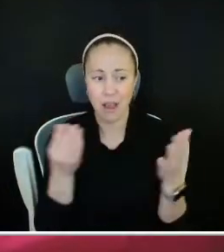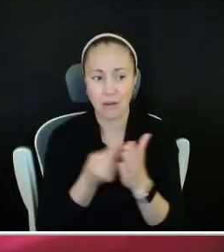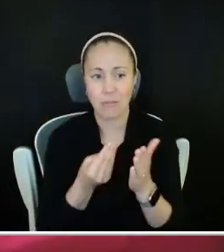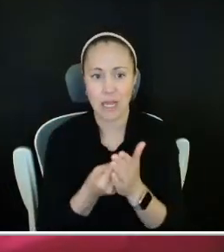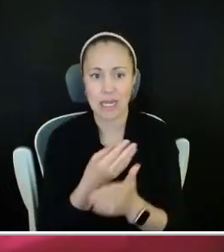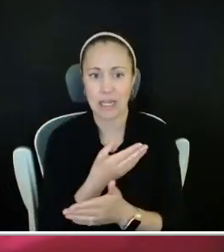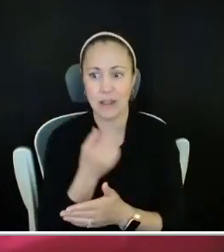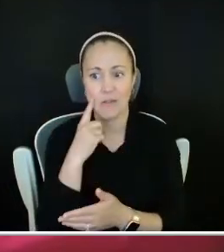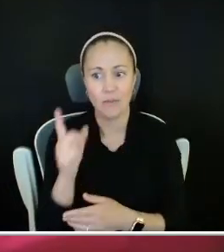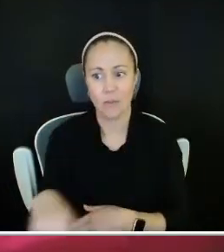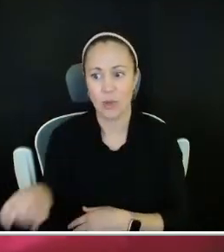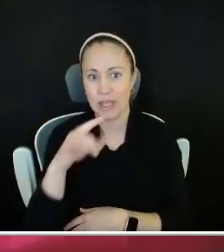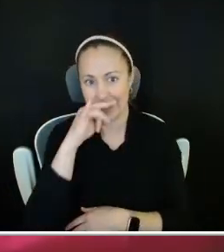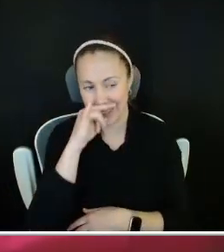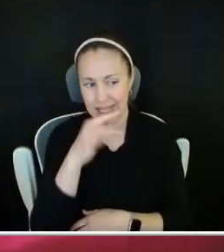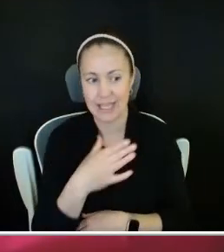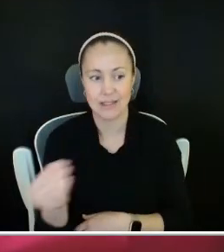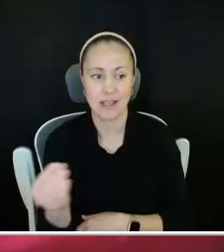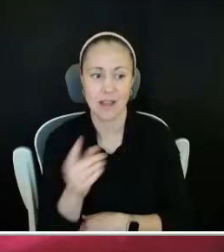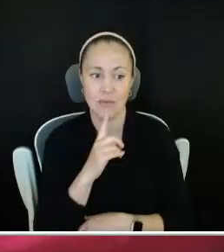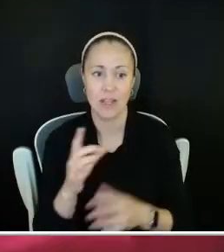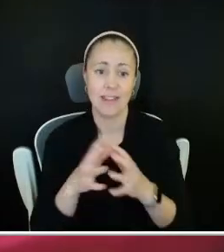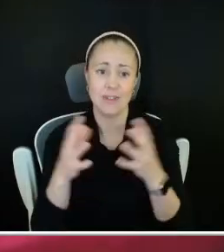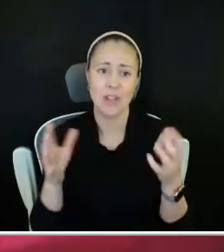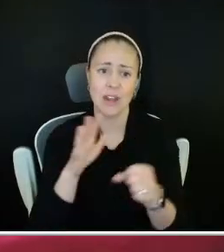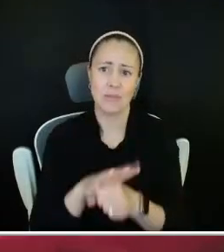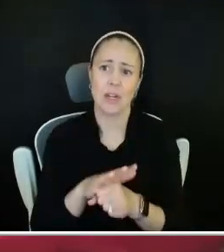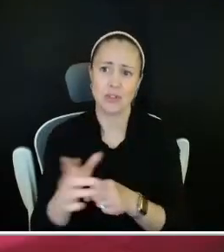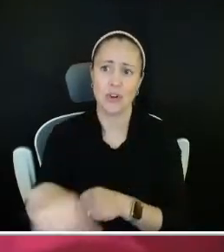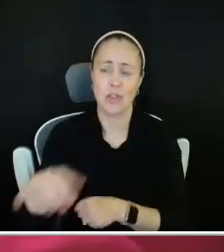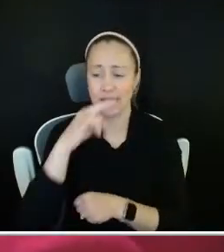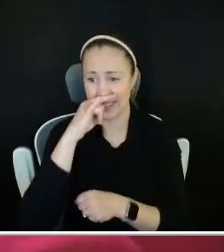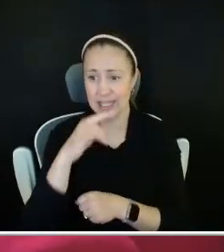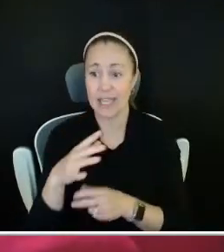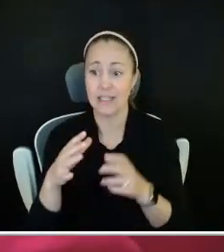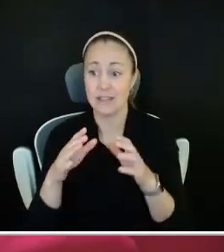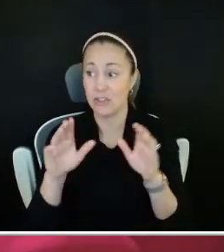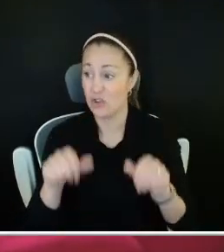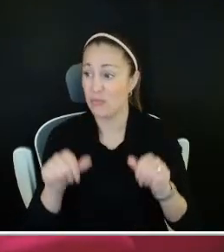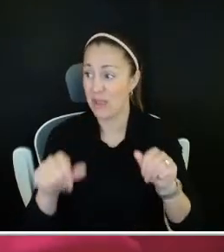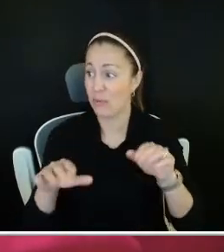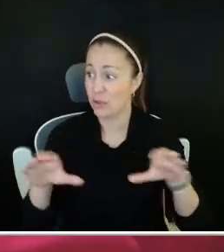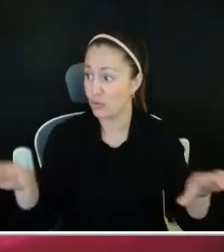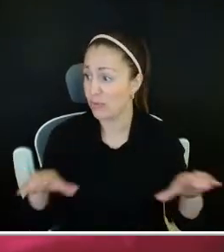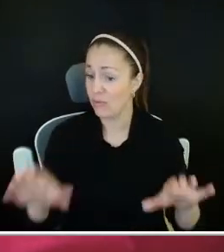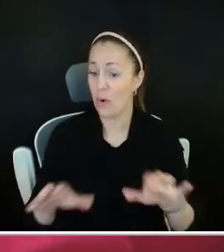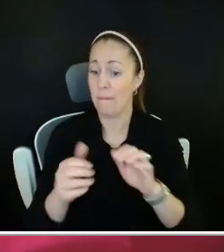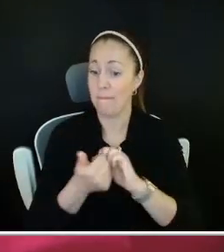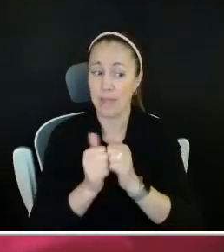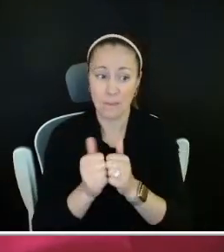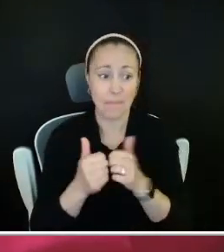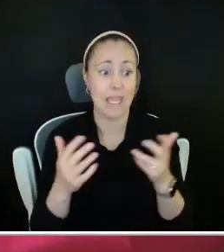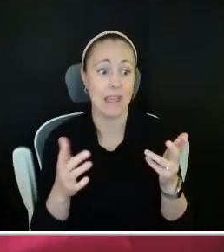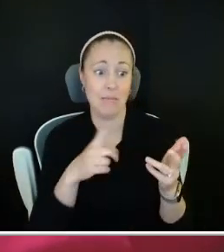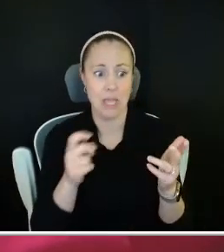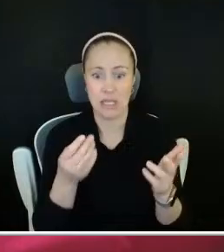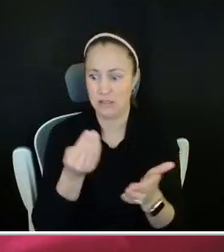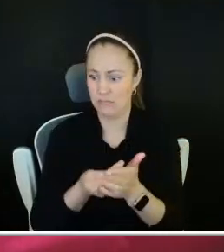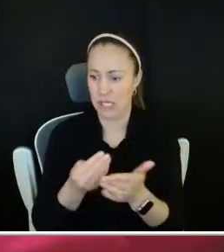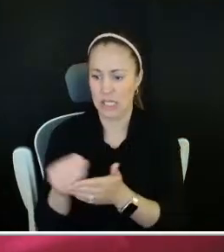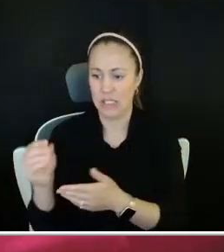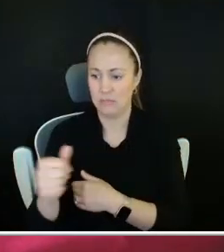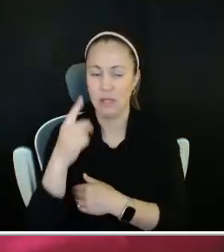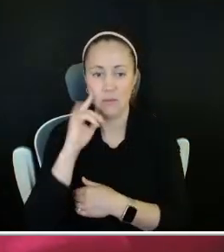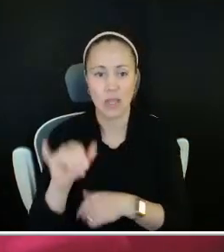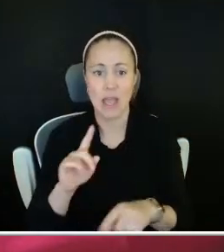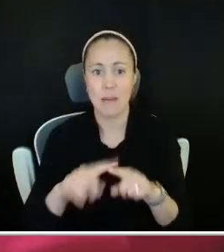for these kids, and there's a lot of pressure on these kids to be able to perform and compete, given the fact that money's being spent on them. But the